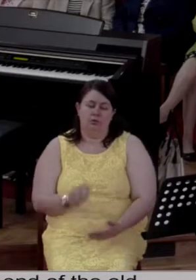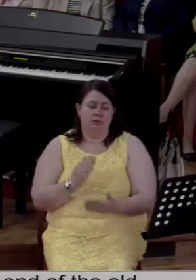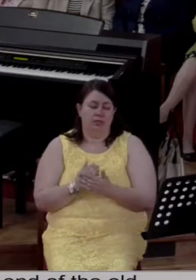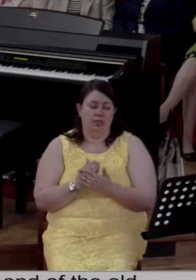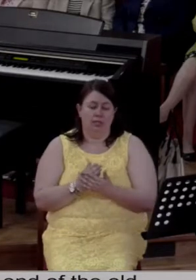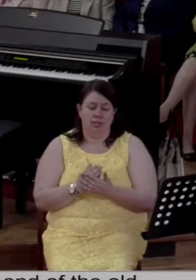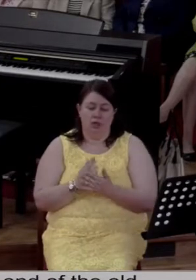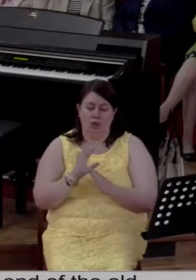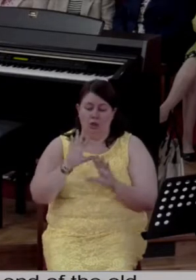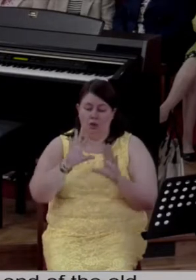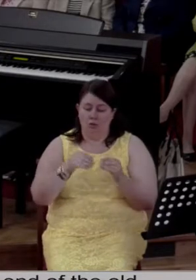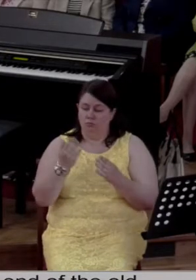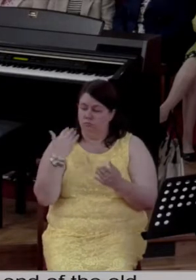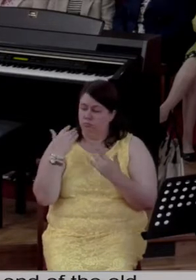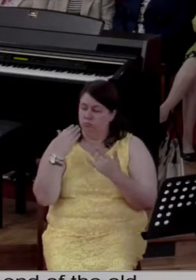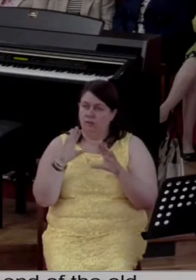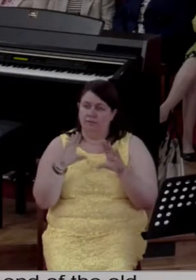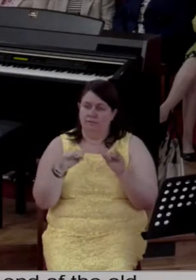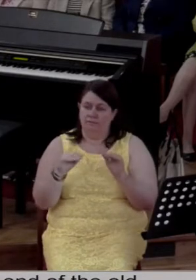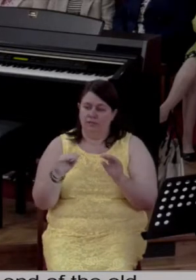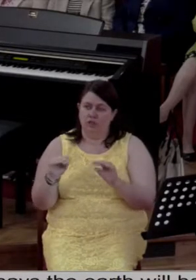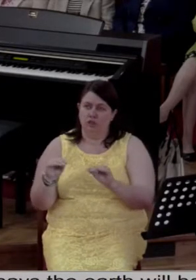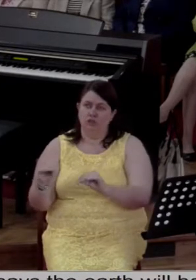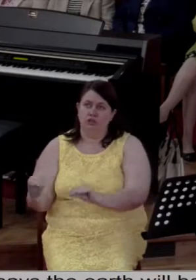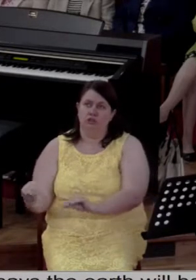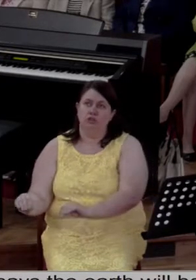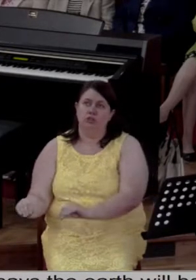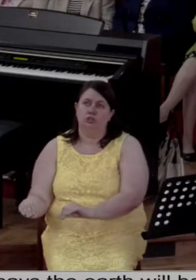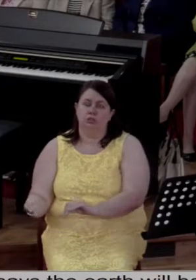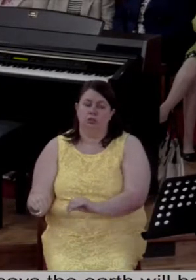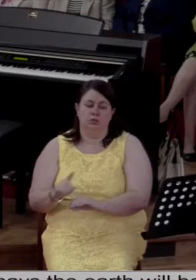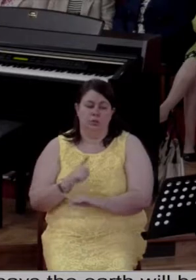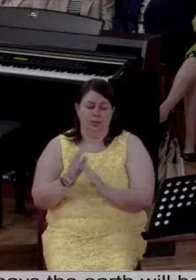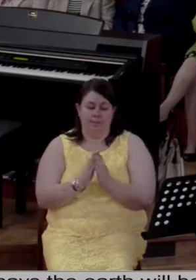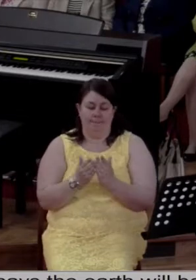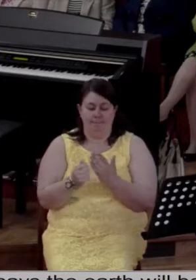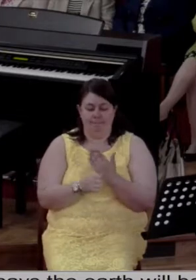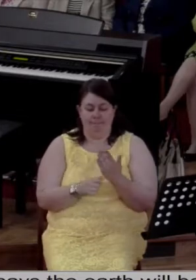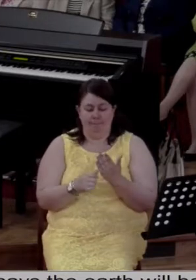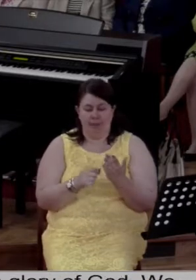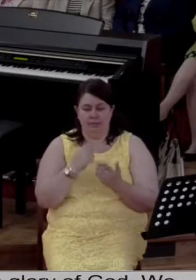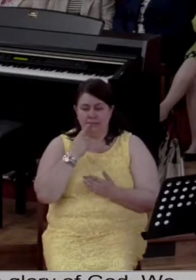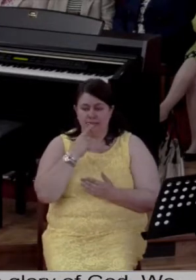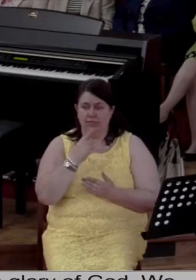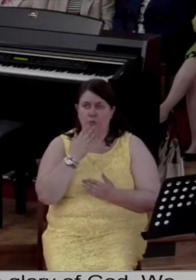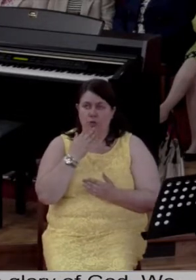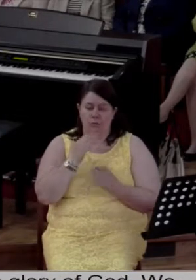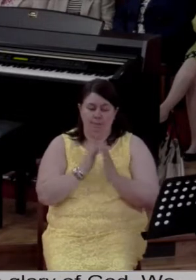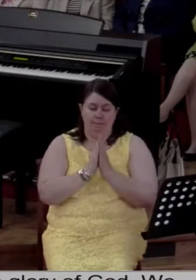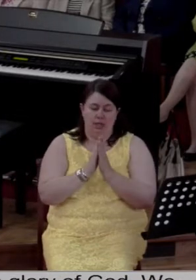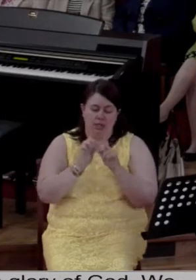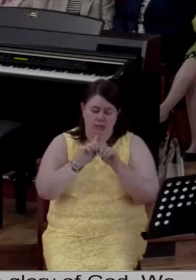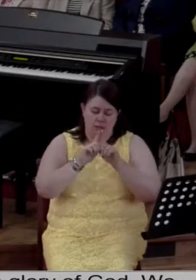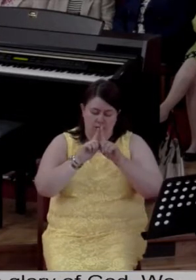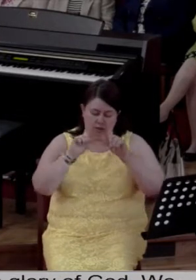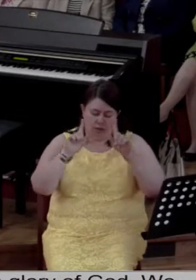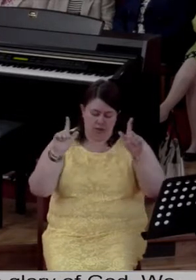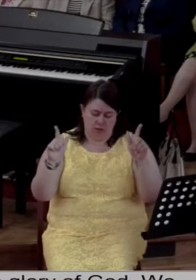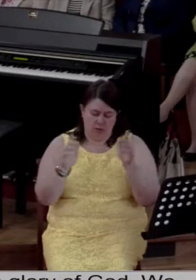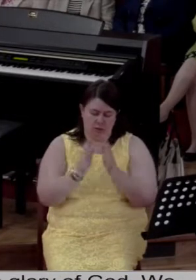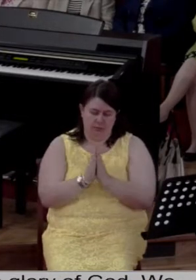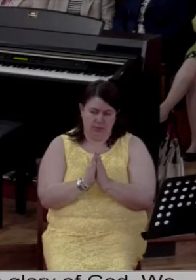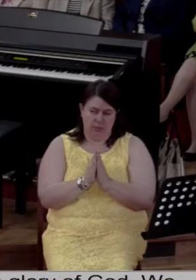all gone. And what the Bible is saying and what we are saying when we pray the Lord's Prayer is that